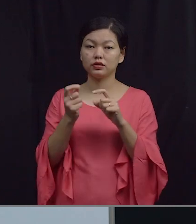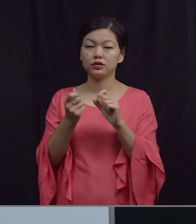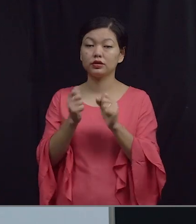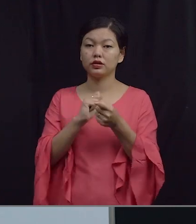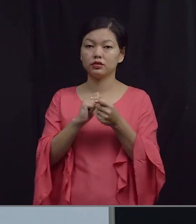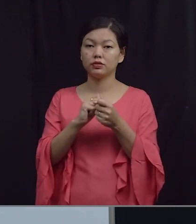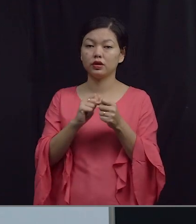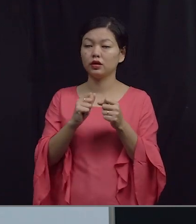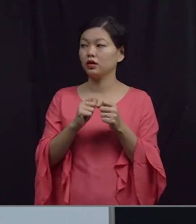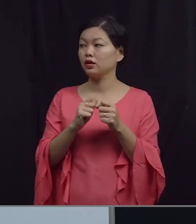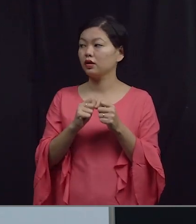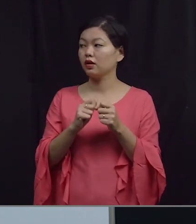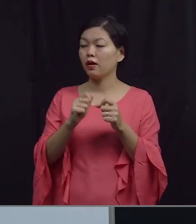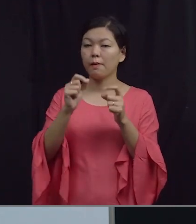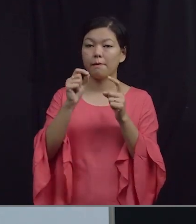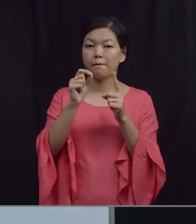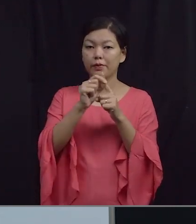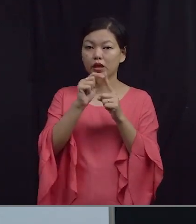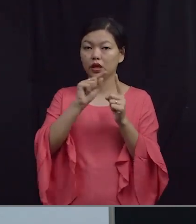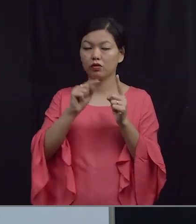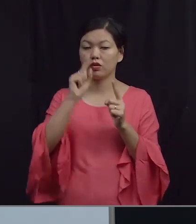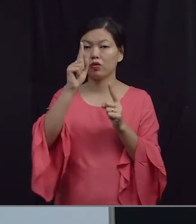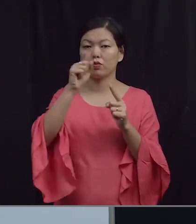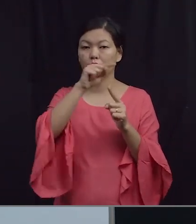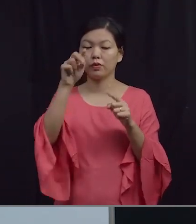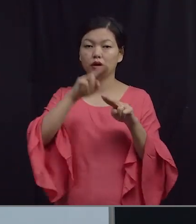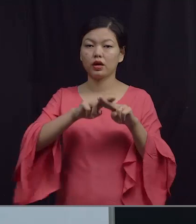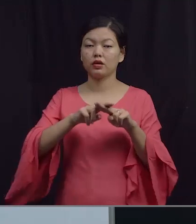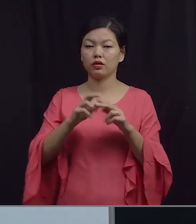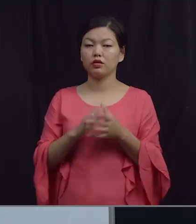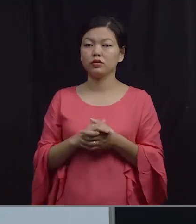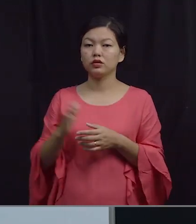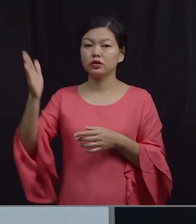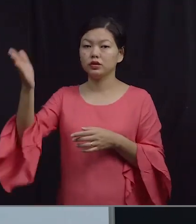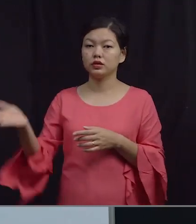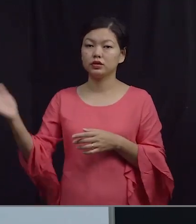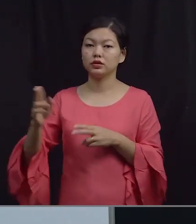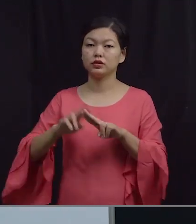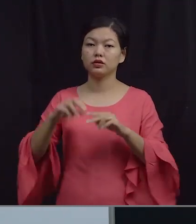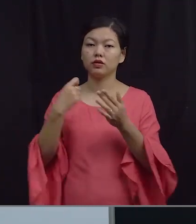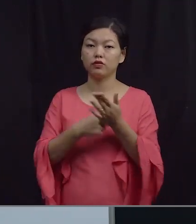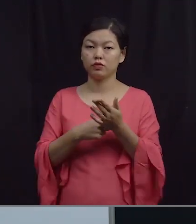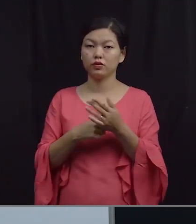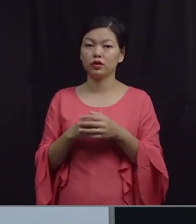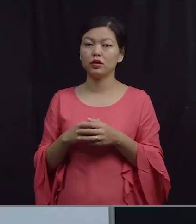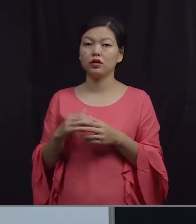to 1 by f. Okay, so this is the expression for power of lens, and SI unit of power of